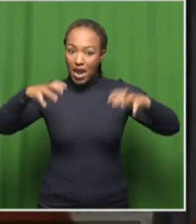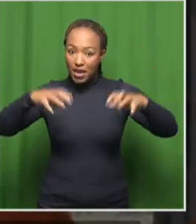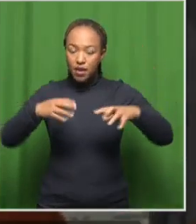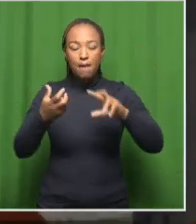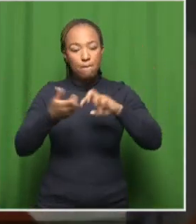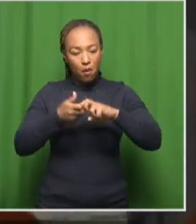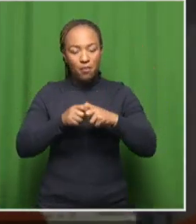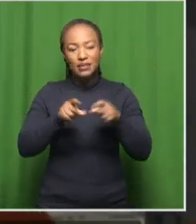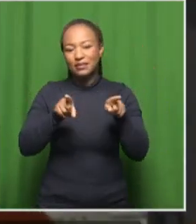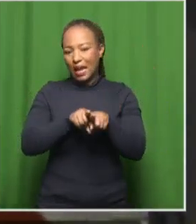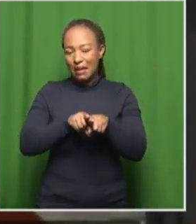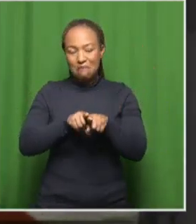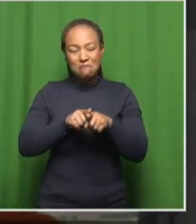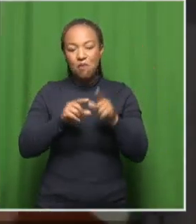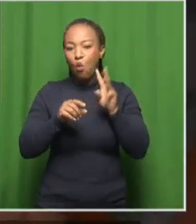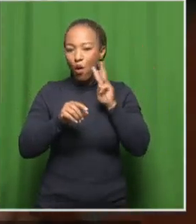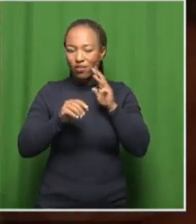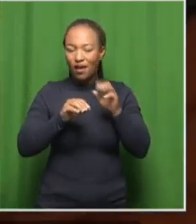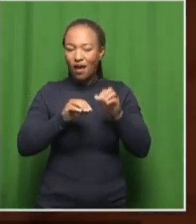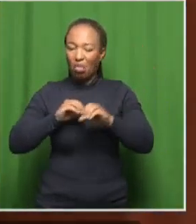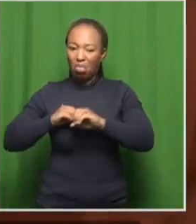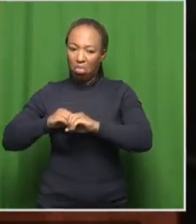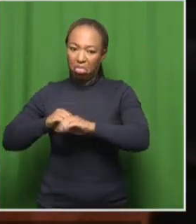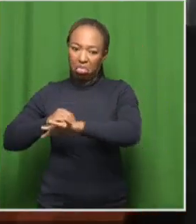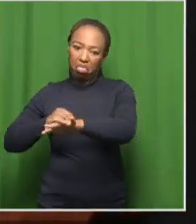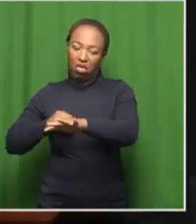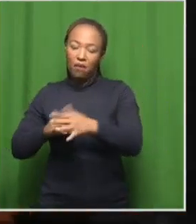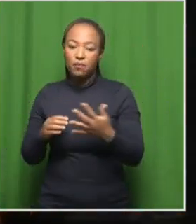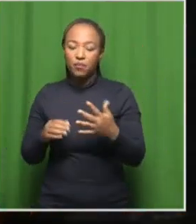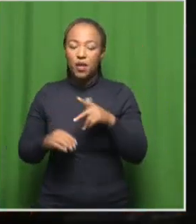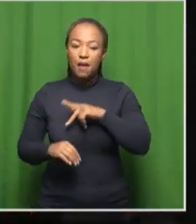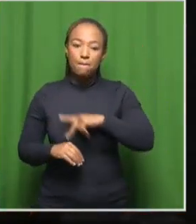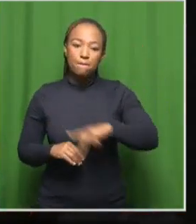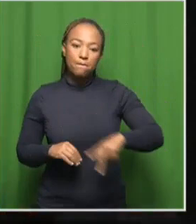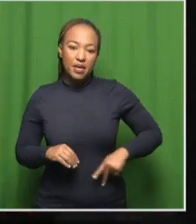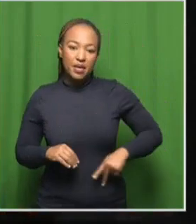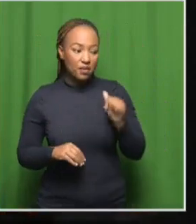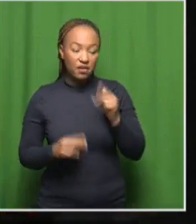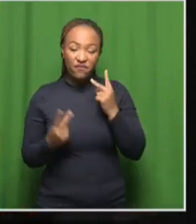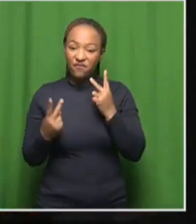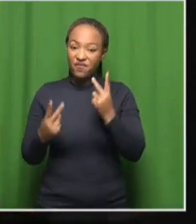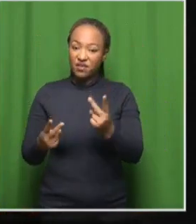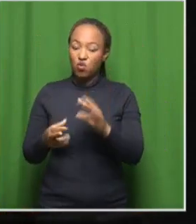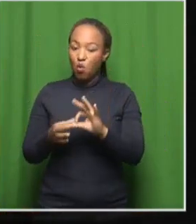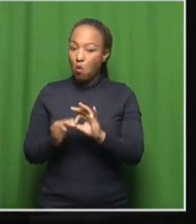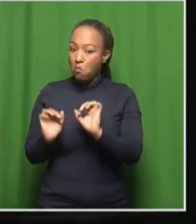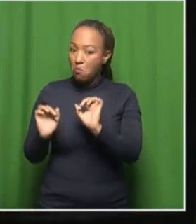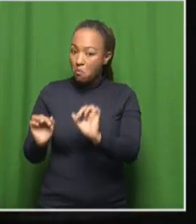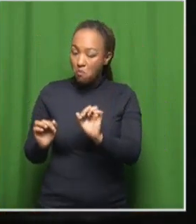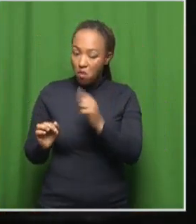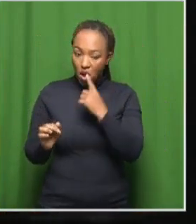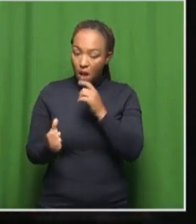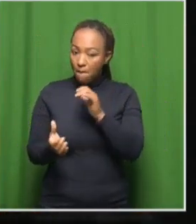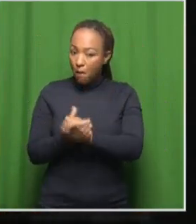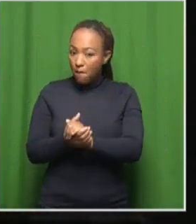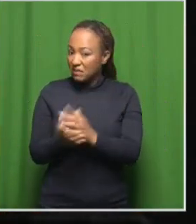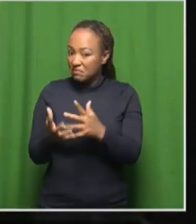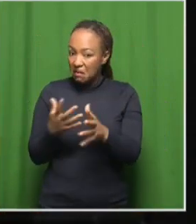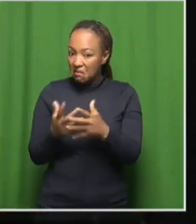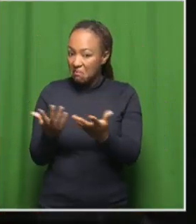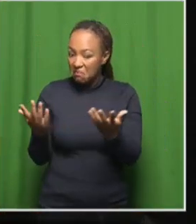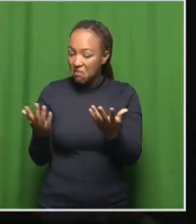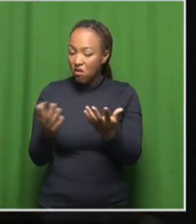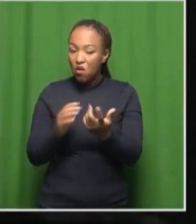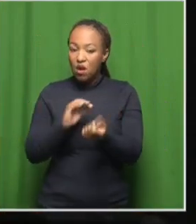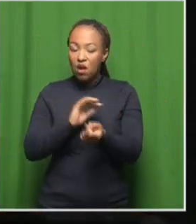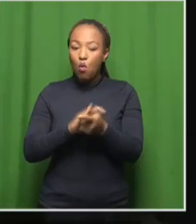will going to happen with us here. The Premier also came to visit your home. Were there any promises made to you, especially because what has happened here is a